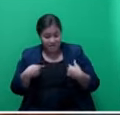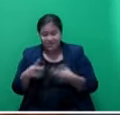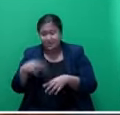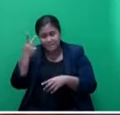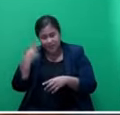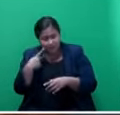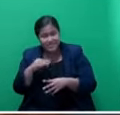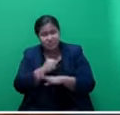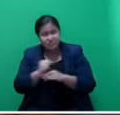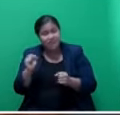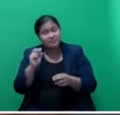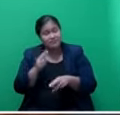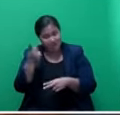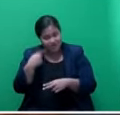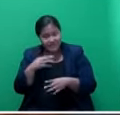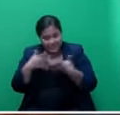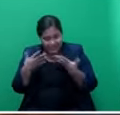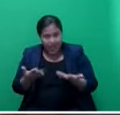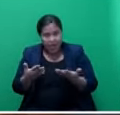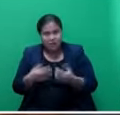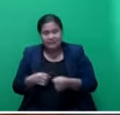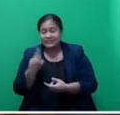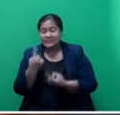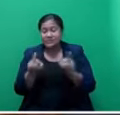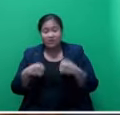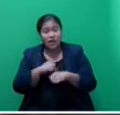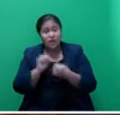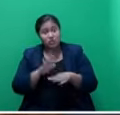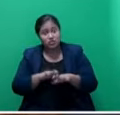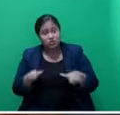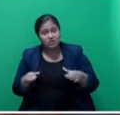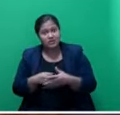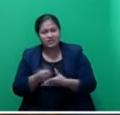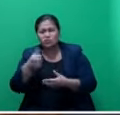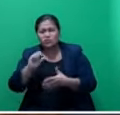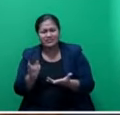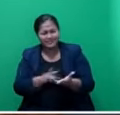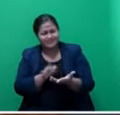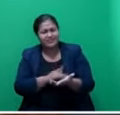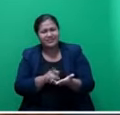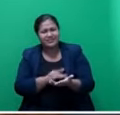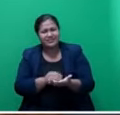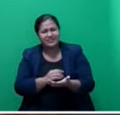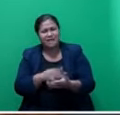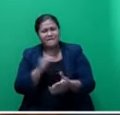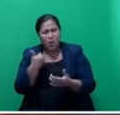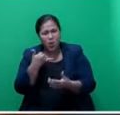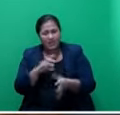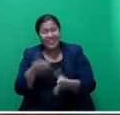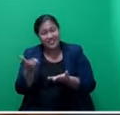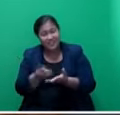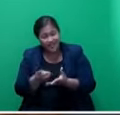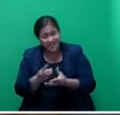grandparents realize that it is right now in each of our children's hands? In the smartphone, the data that we enable,